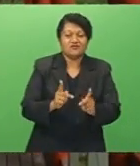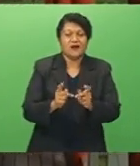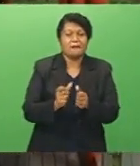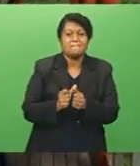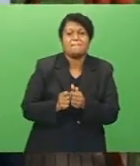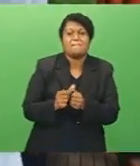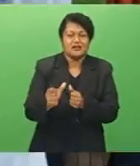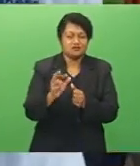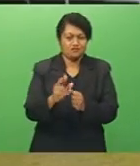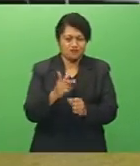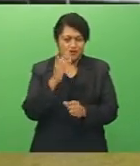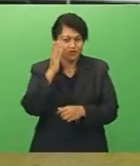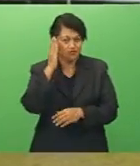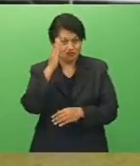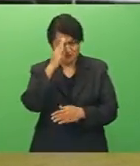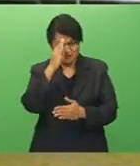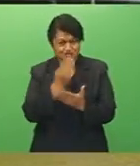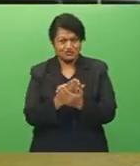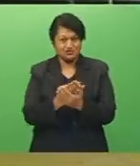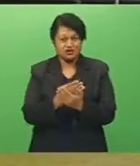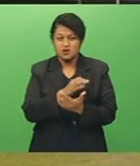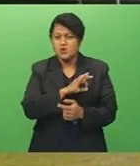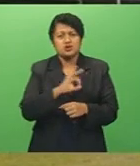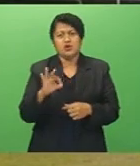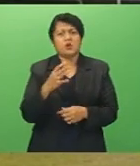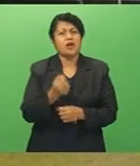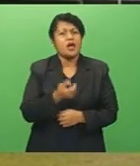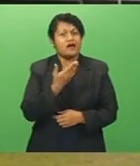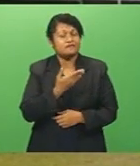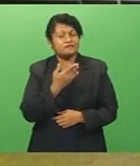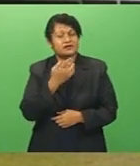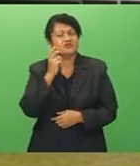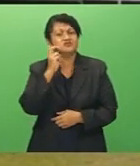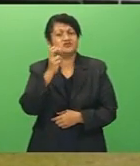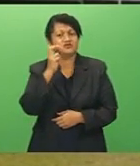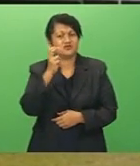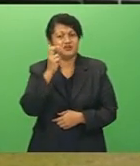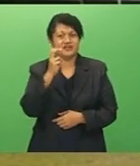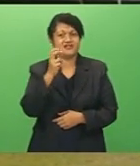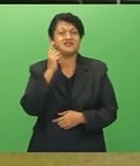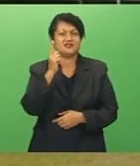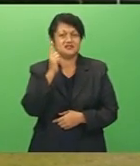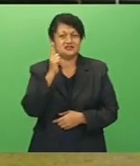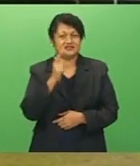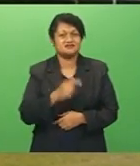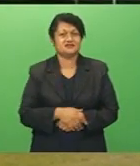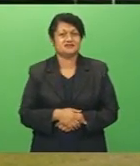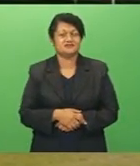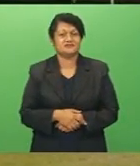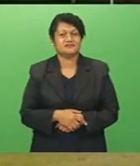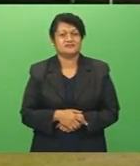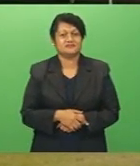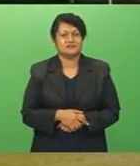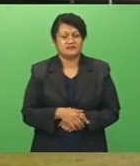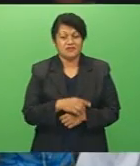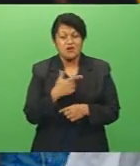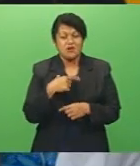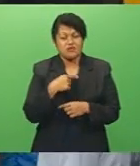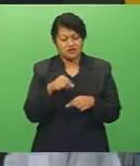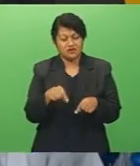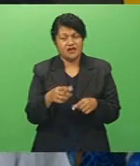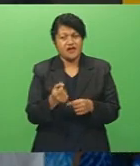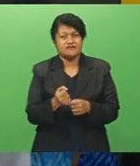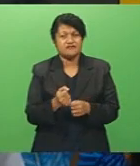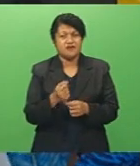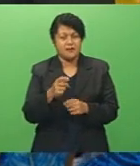School. We do not have a trained teacher in the school, right? So we have teachers who are here from the primary schools. So we are